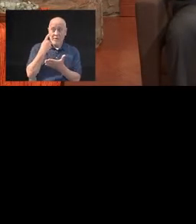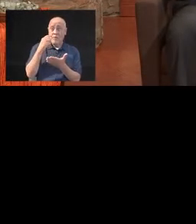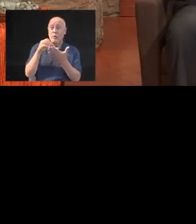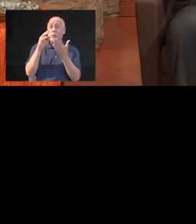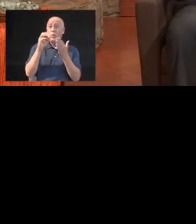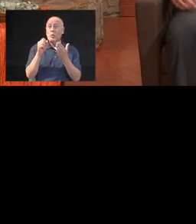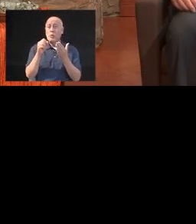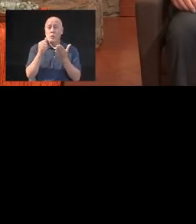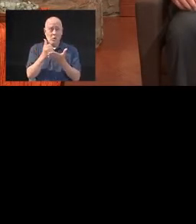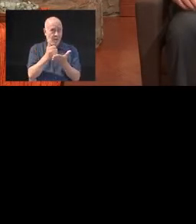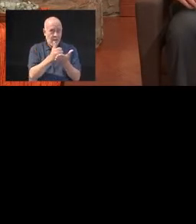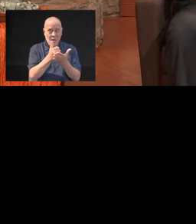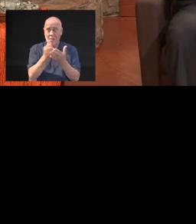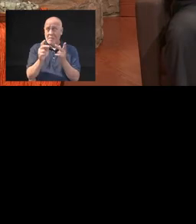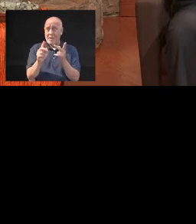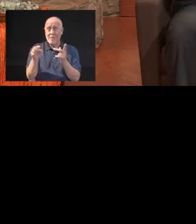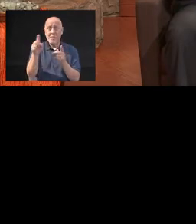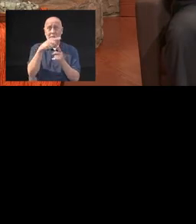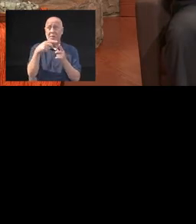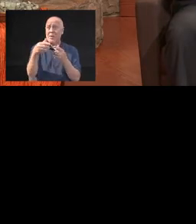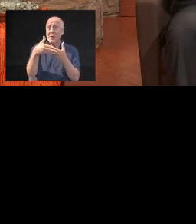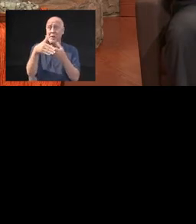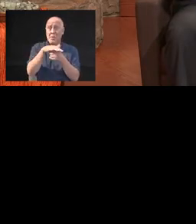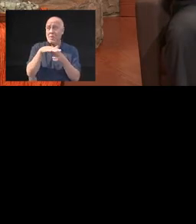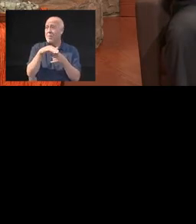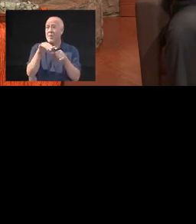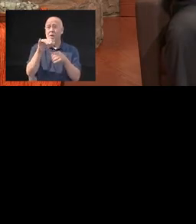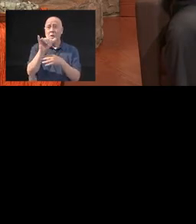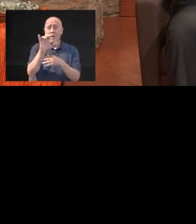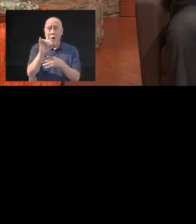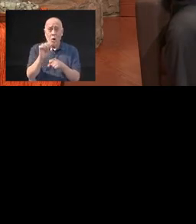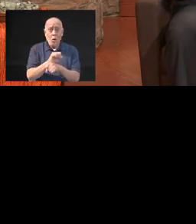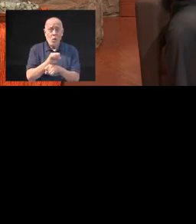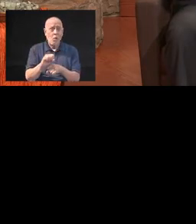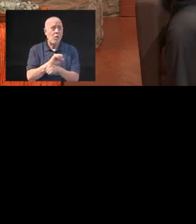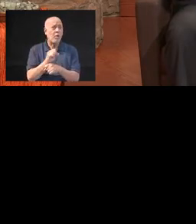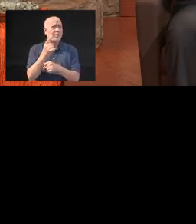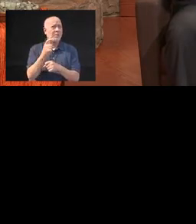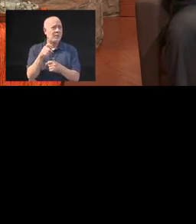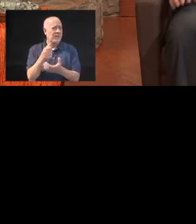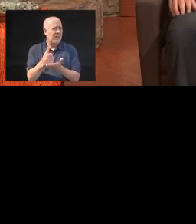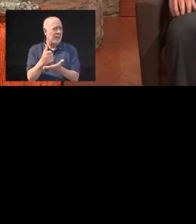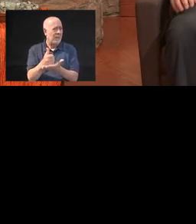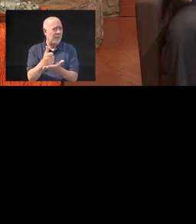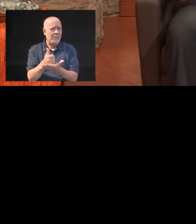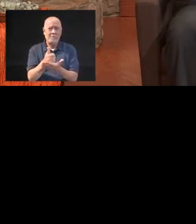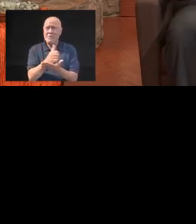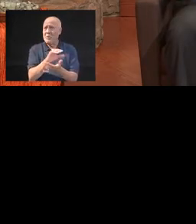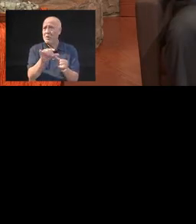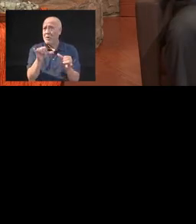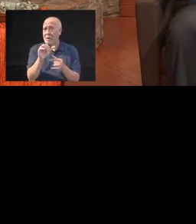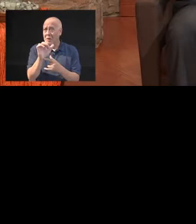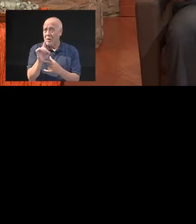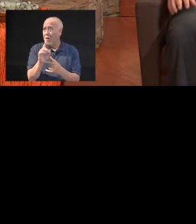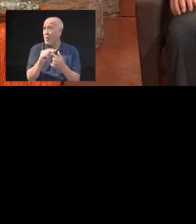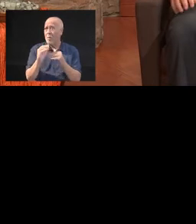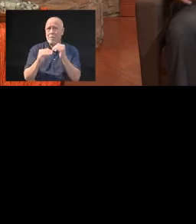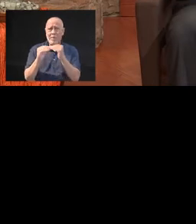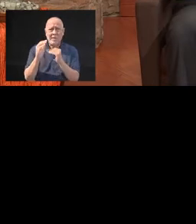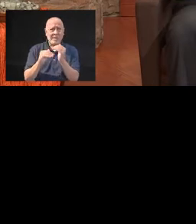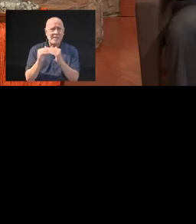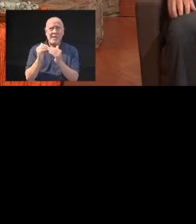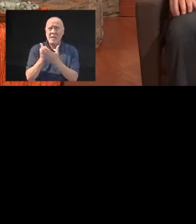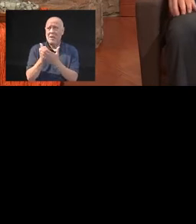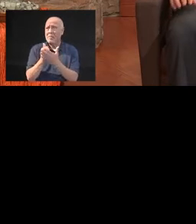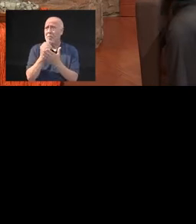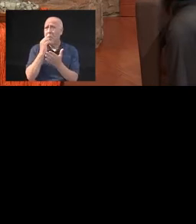students to serve in the community, maybe it's yard work for someone that's in need of that special care, or a construction job to